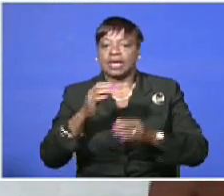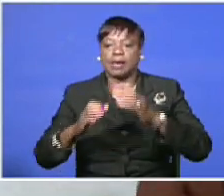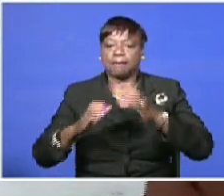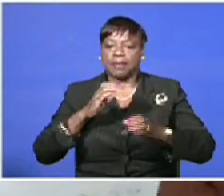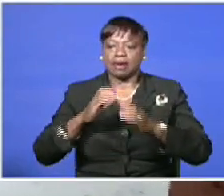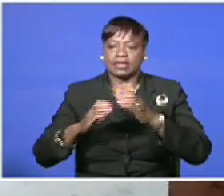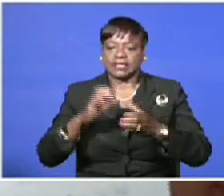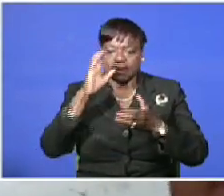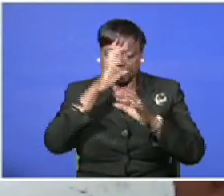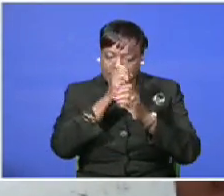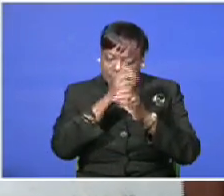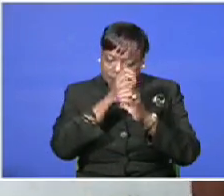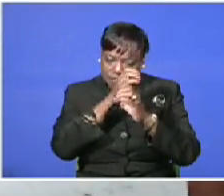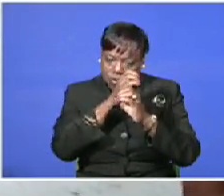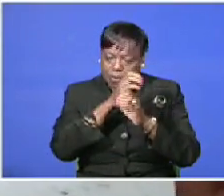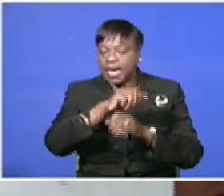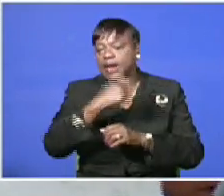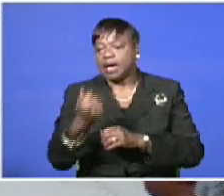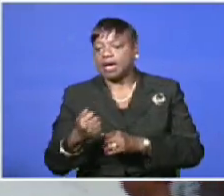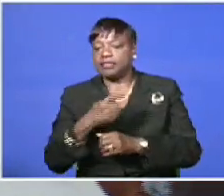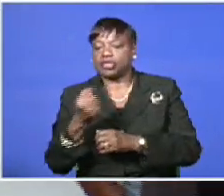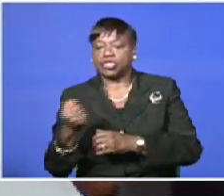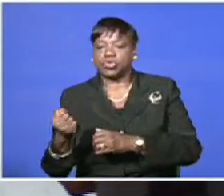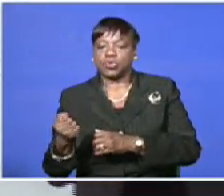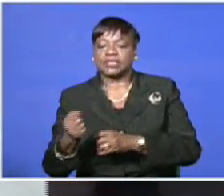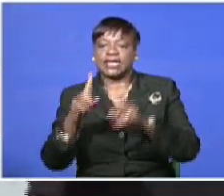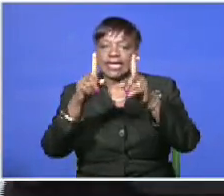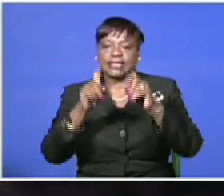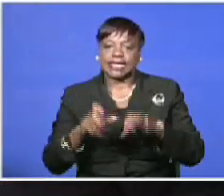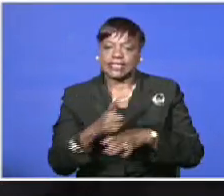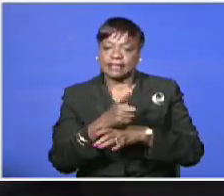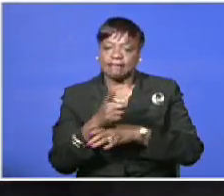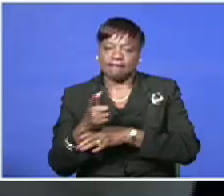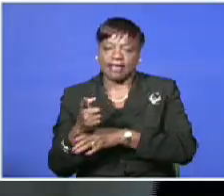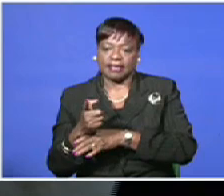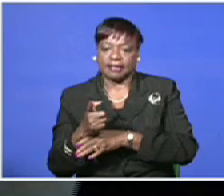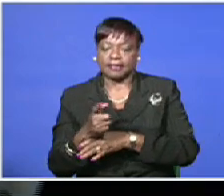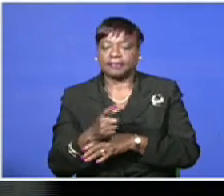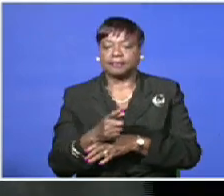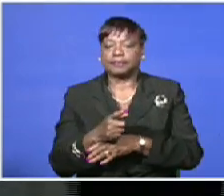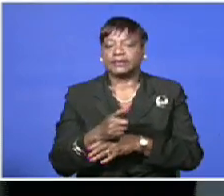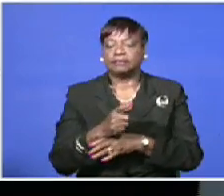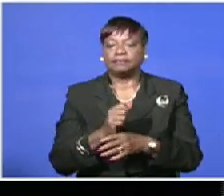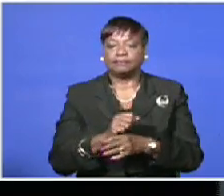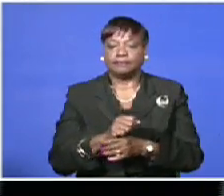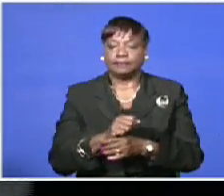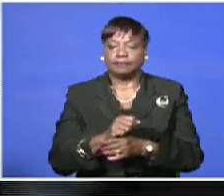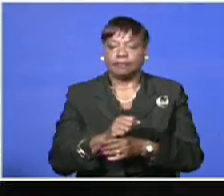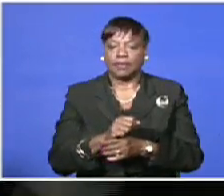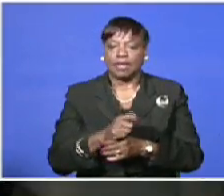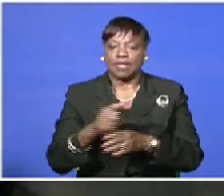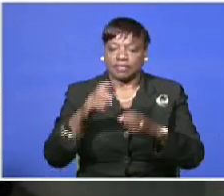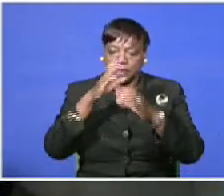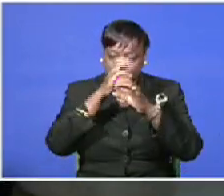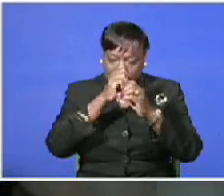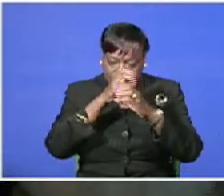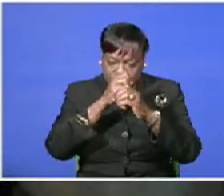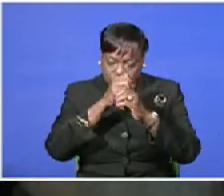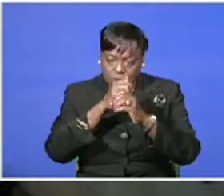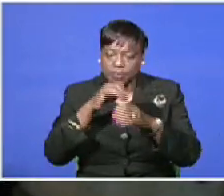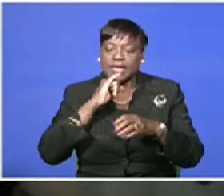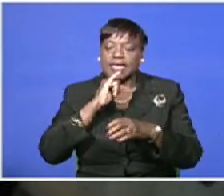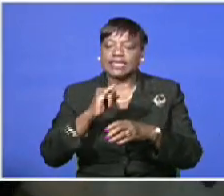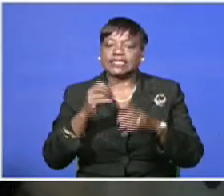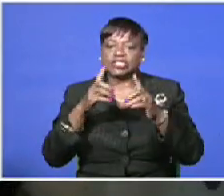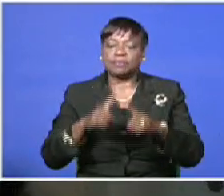microscope and other tools and test firing of firearms within our shoot room. The comparison microscope is used to determine a match